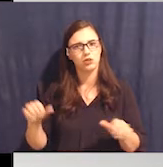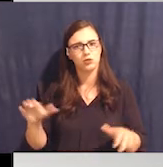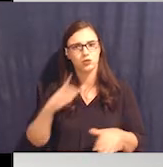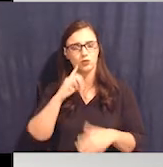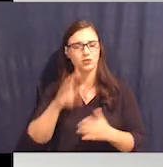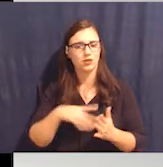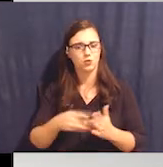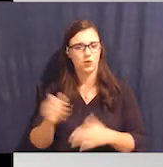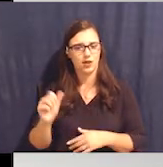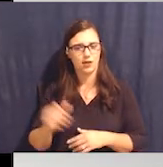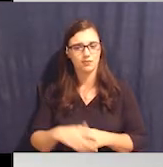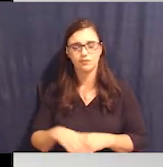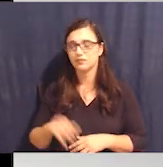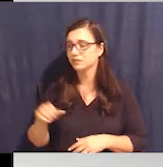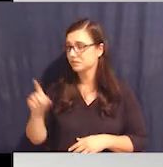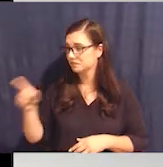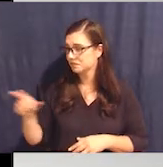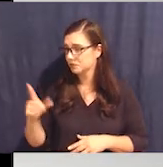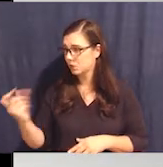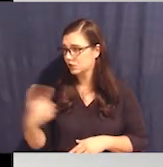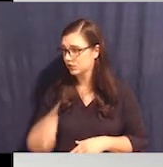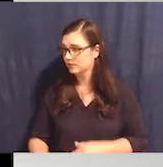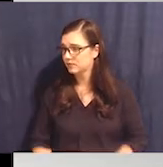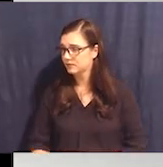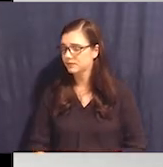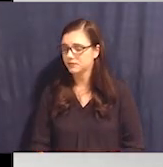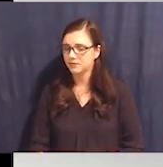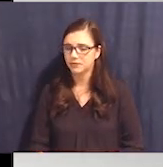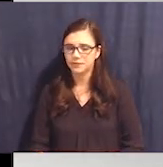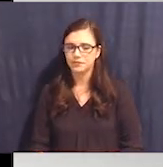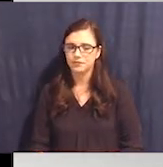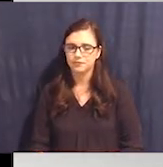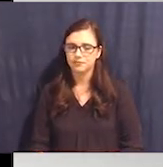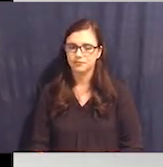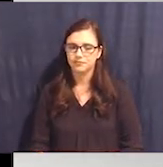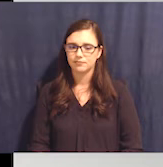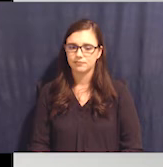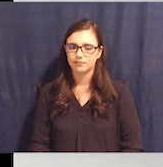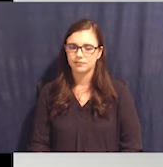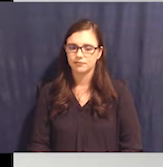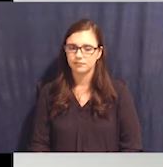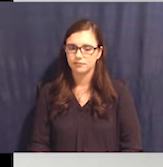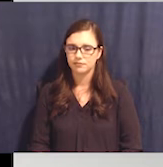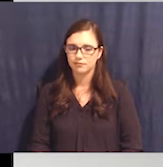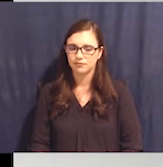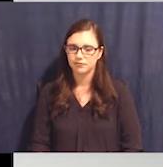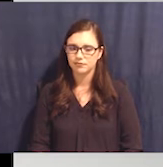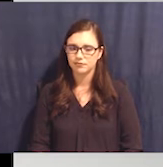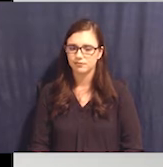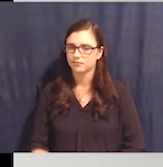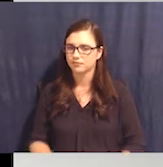take on Schedule A. Yes, back there.